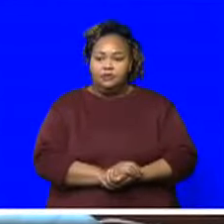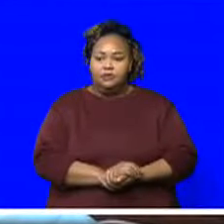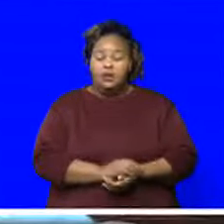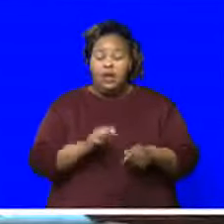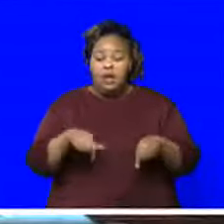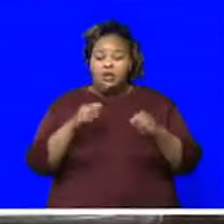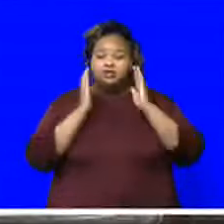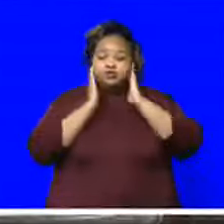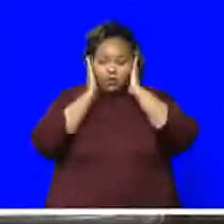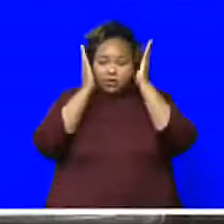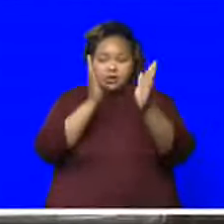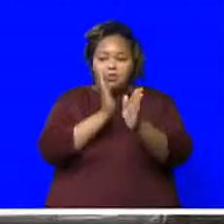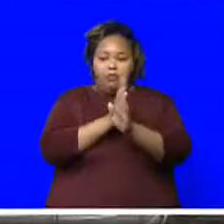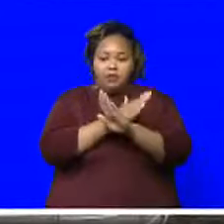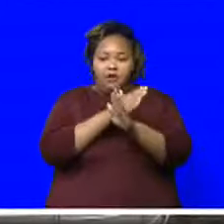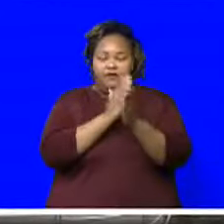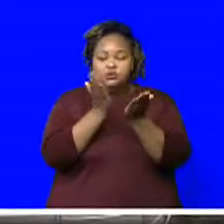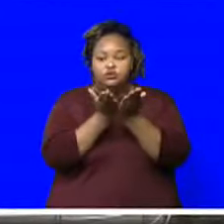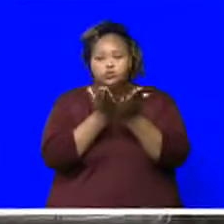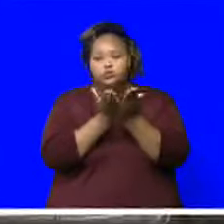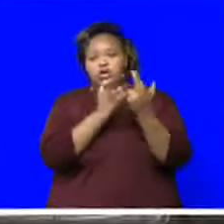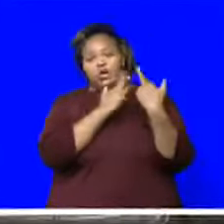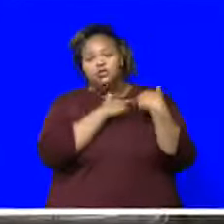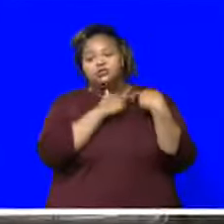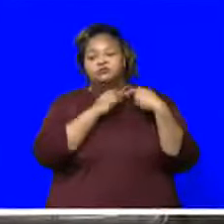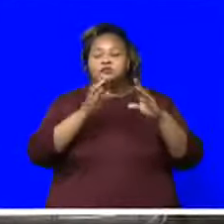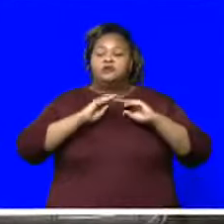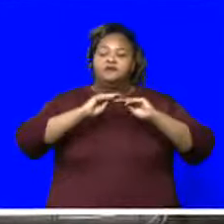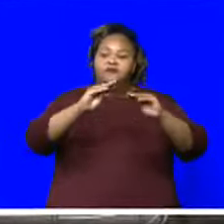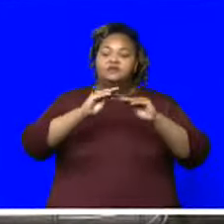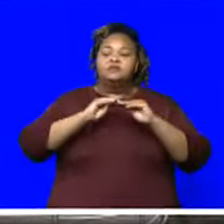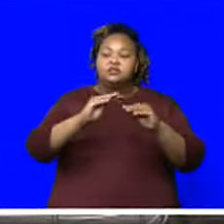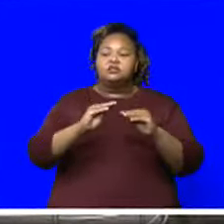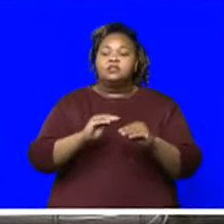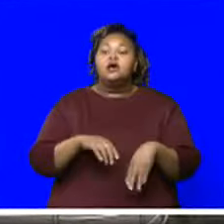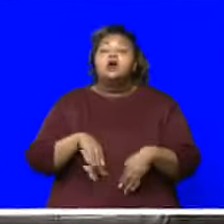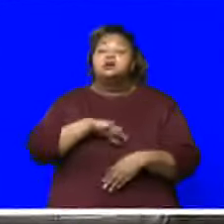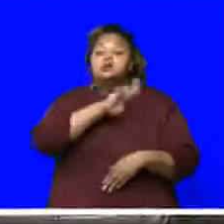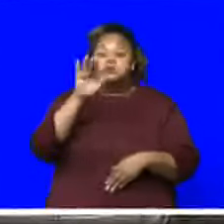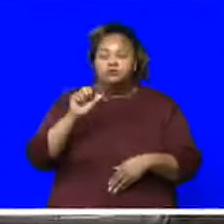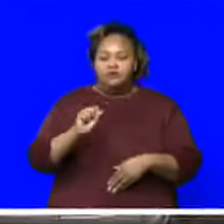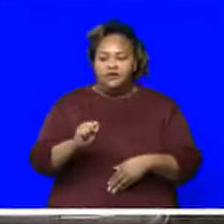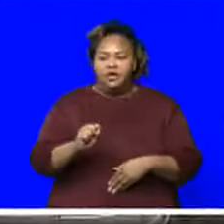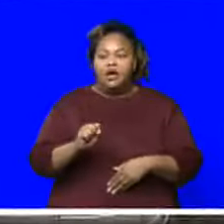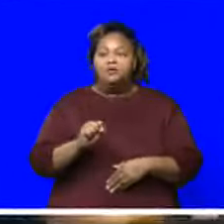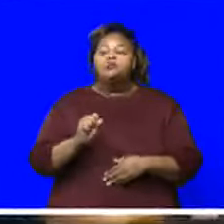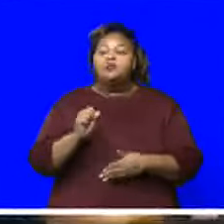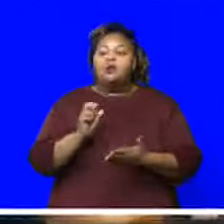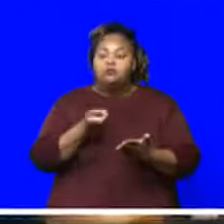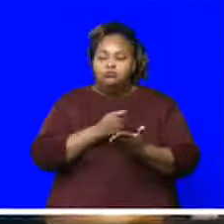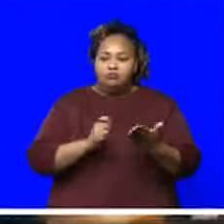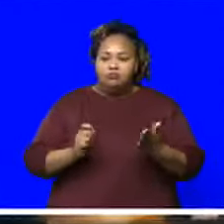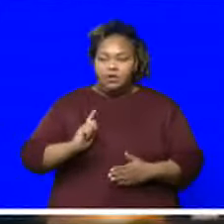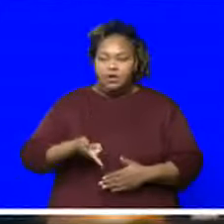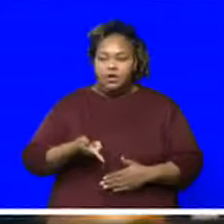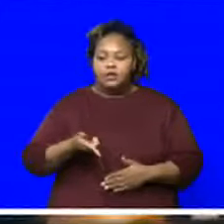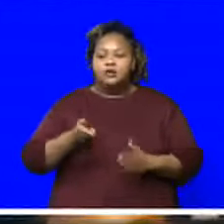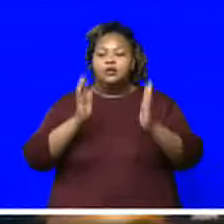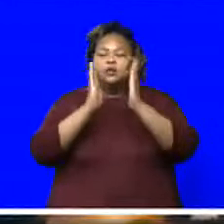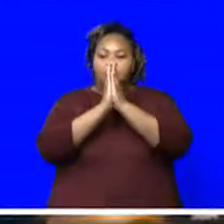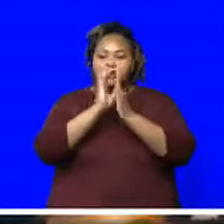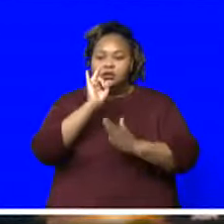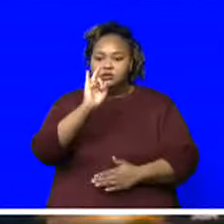For Eswatini TV News, Nelson Langamandla with Mbongwa Dube and Nonjabulo Makakula, Mbabane. Minister